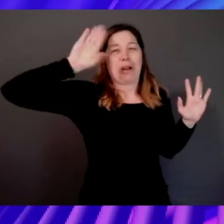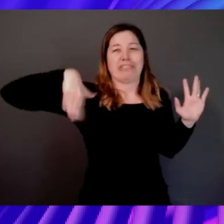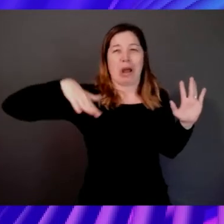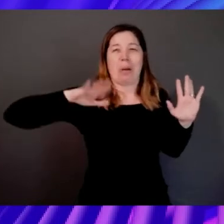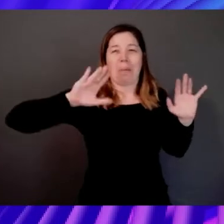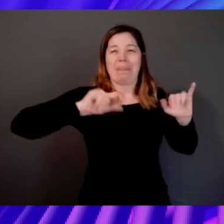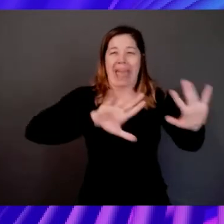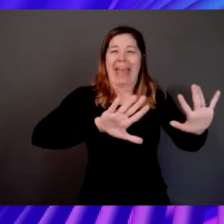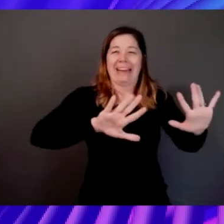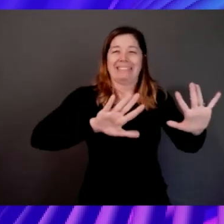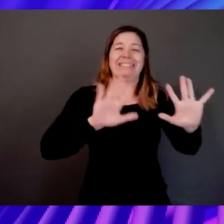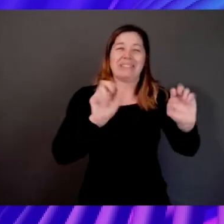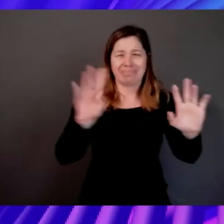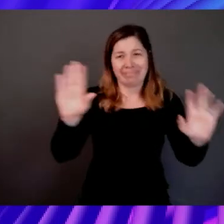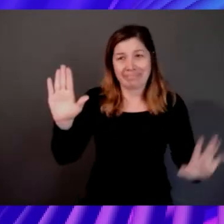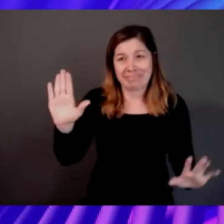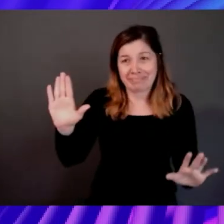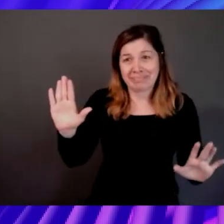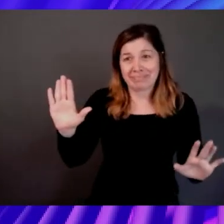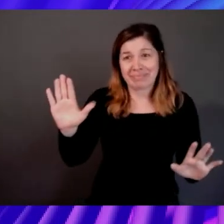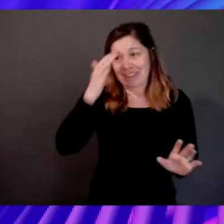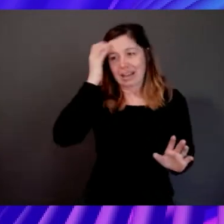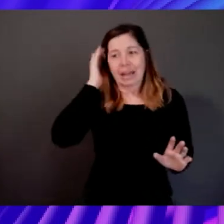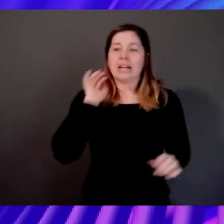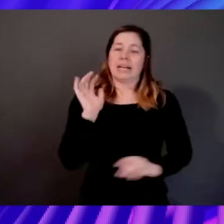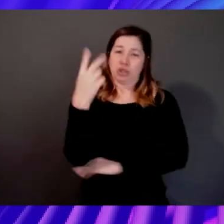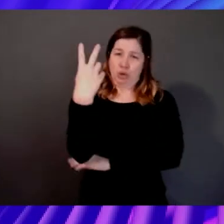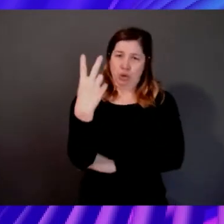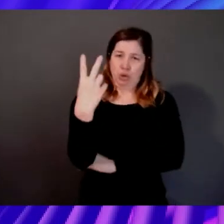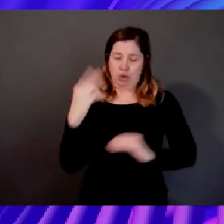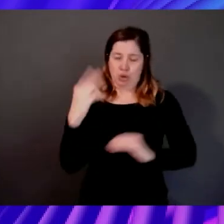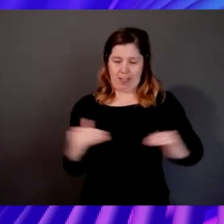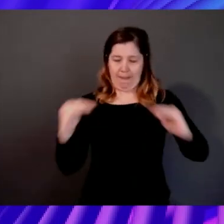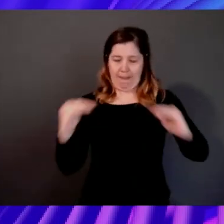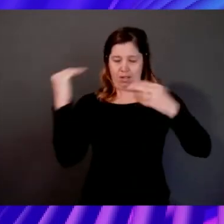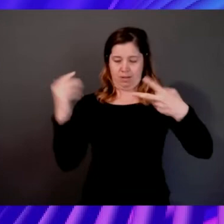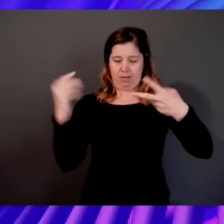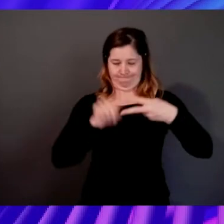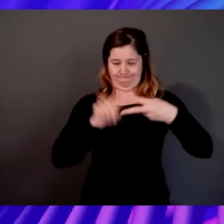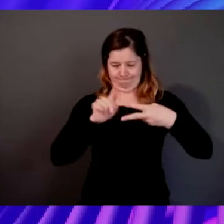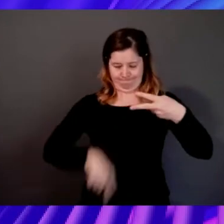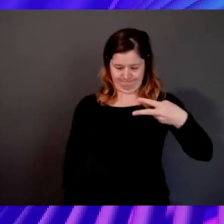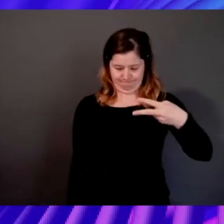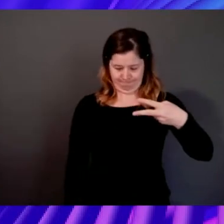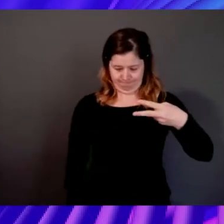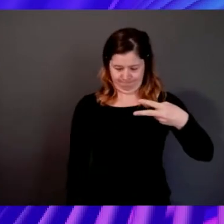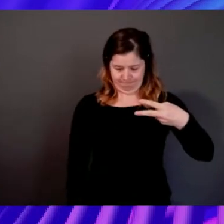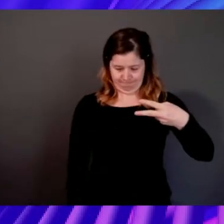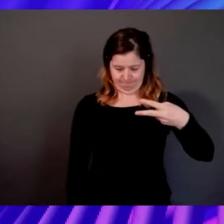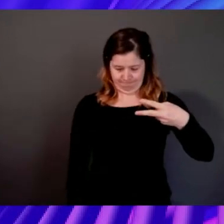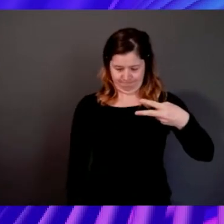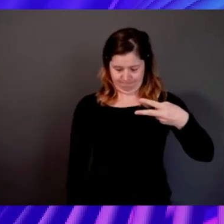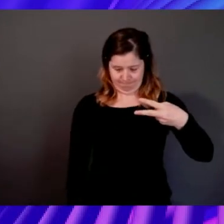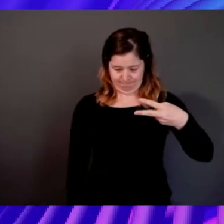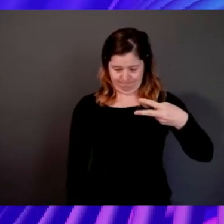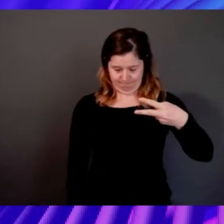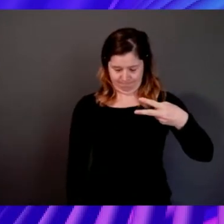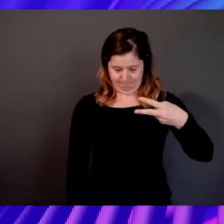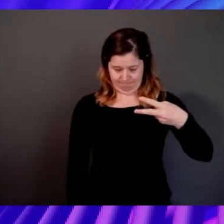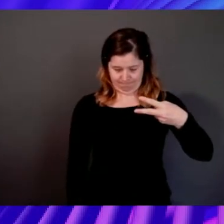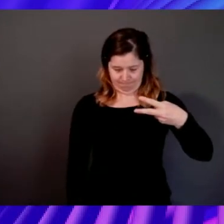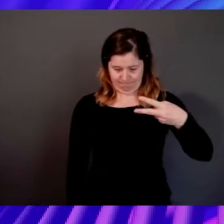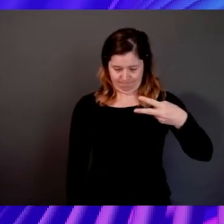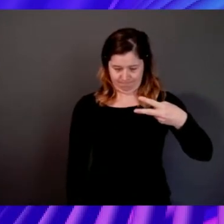mean, folks, I think there's two levels here. One is that there will never be enough, intentionally, there will never be